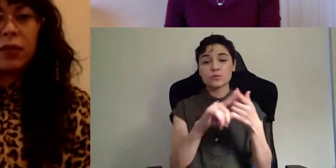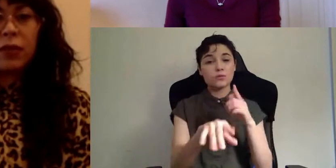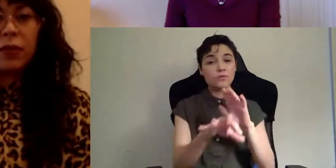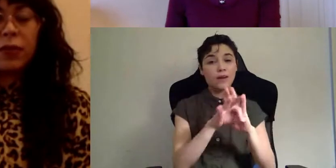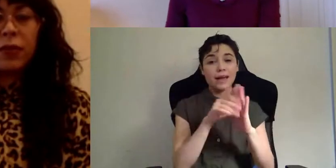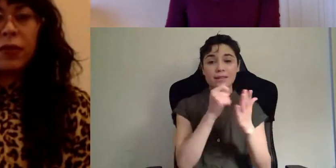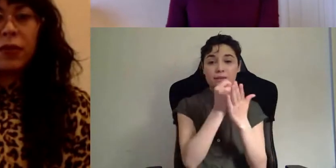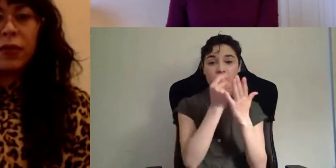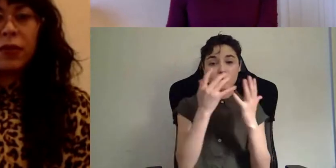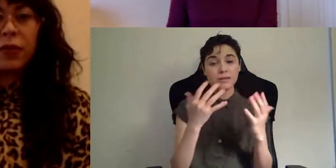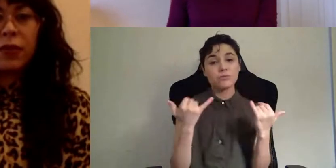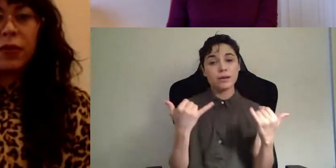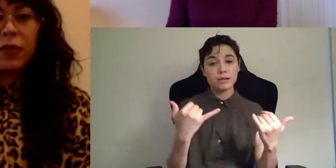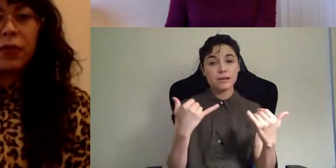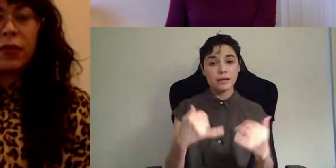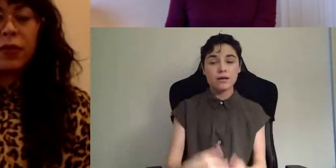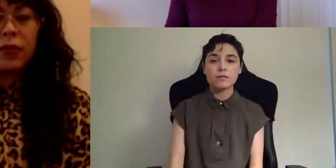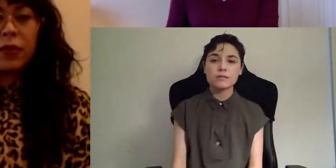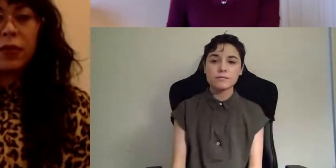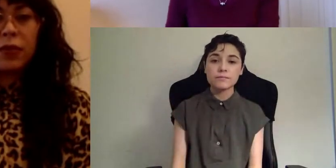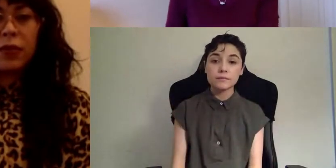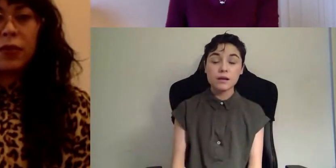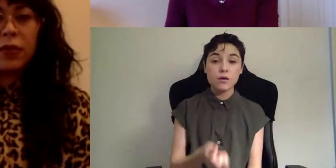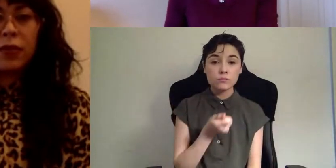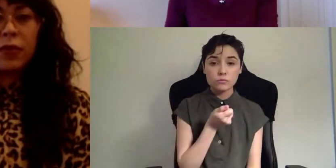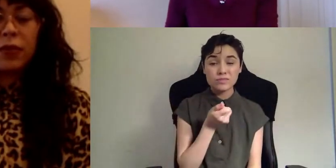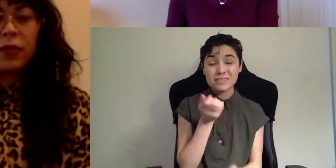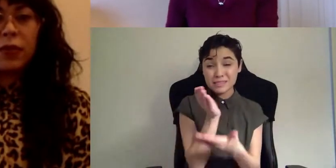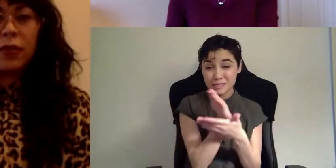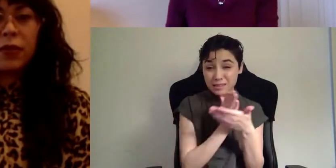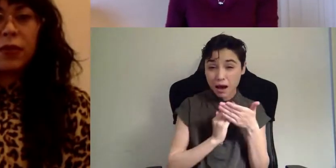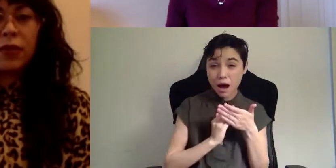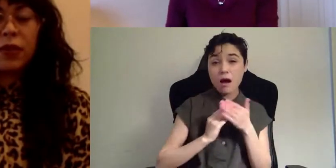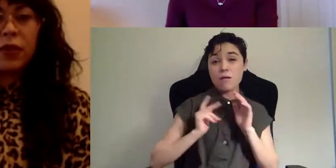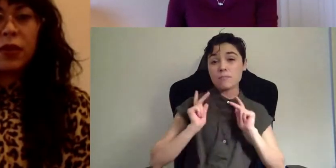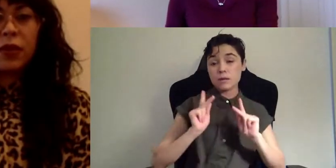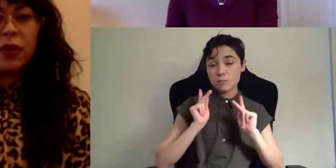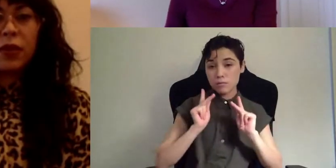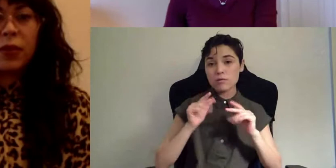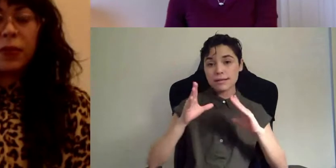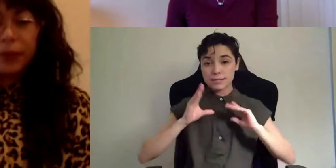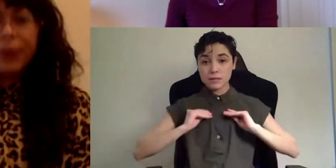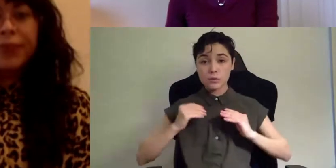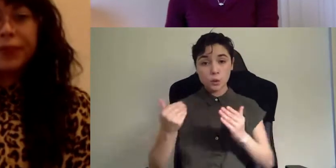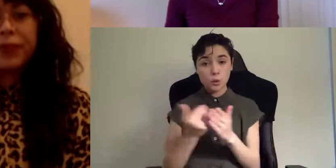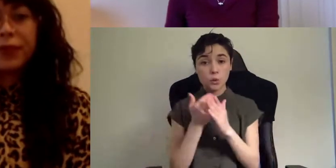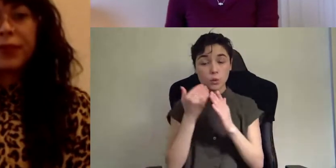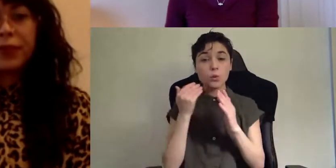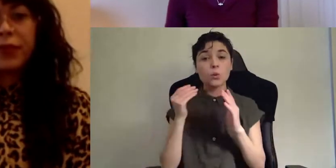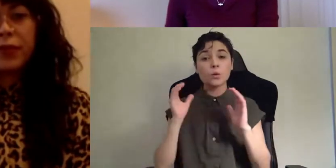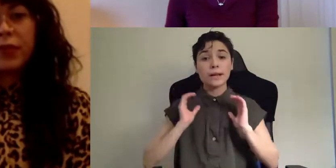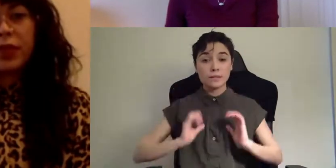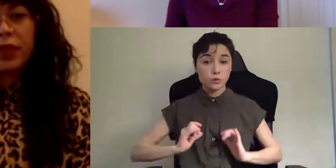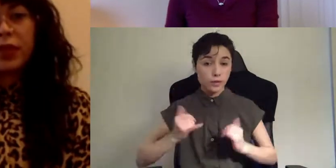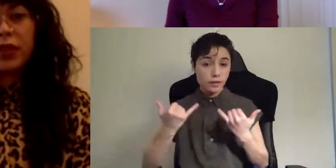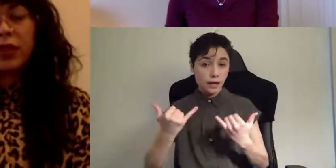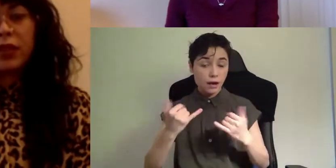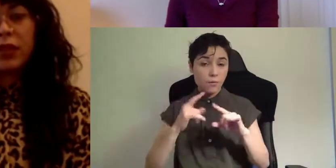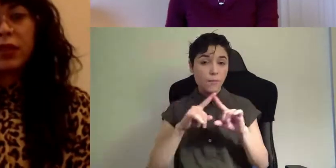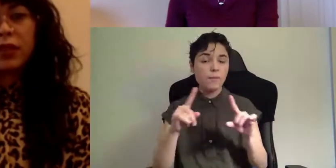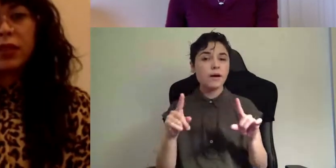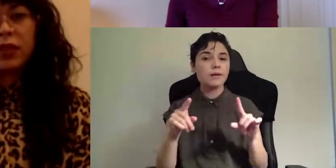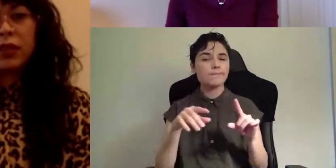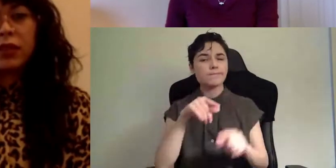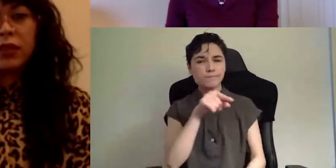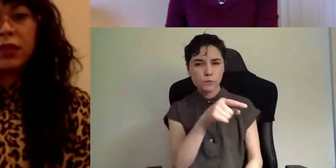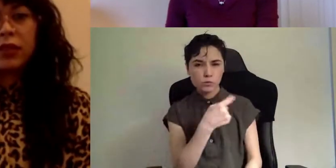There are some people who are accepting new clients, and it also depends. Fit is really important. So, you know, when you say a trauma